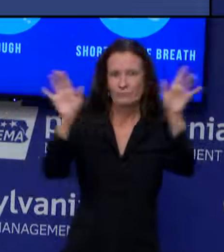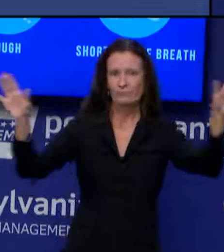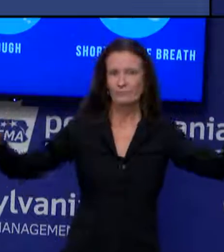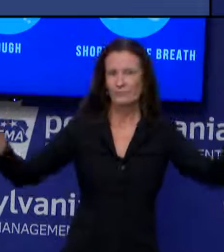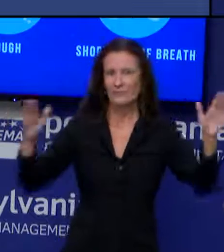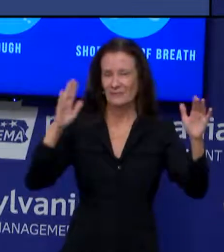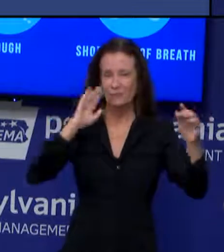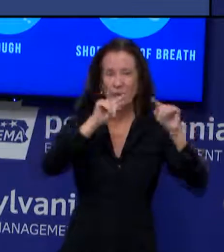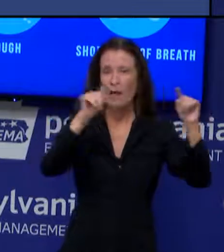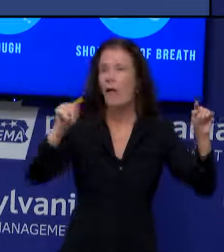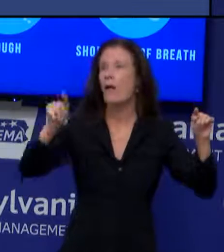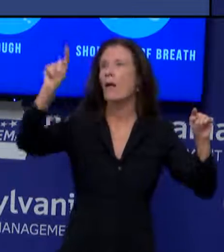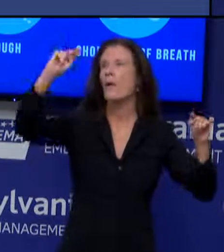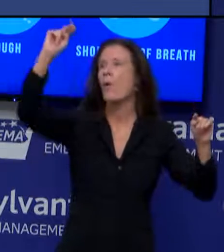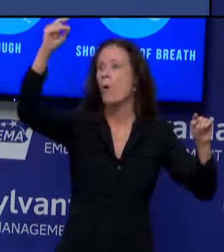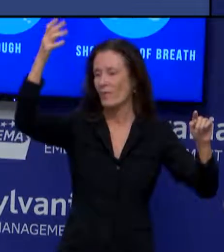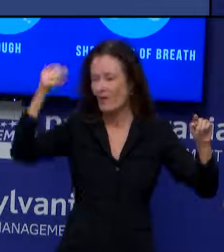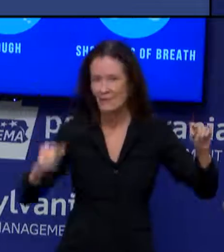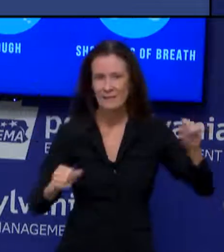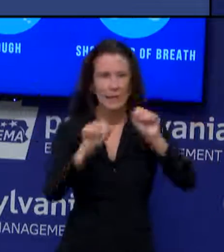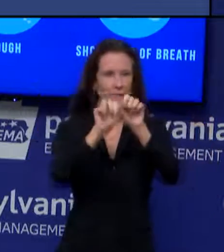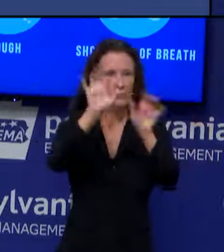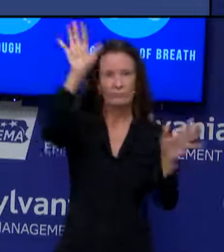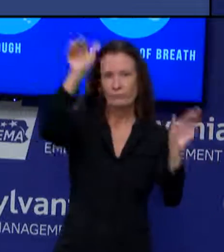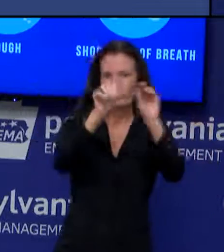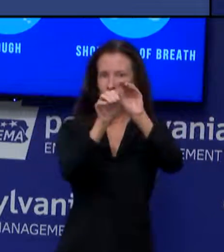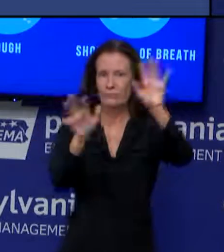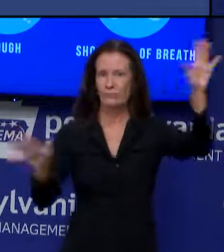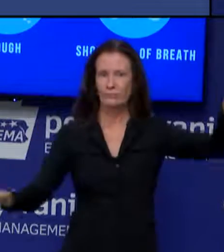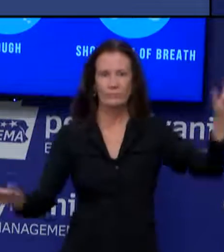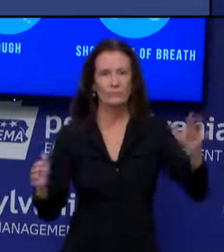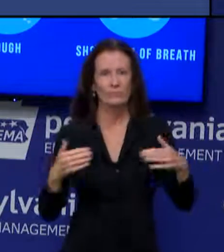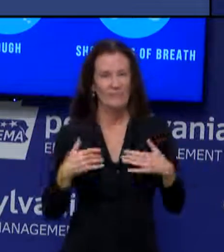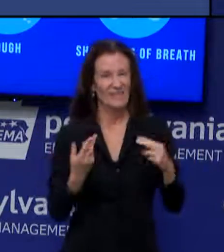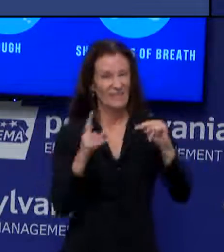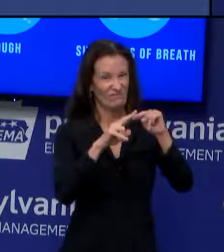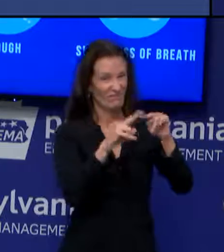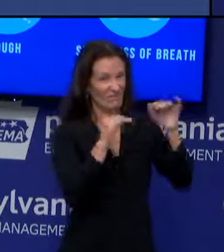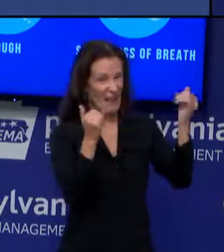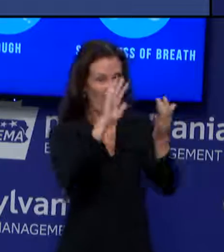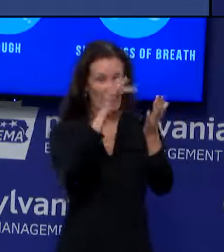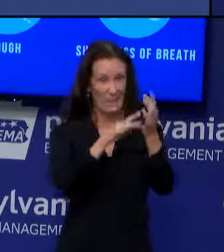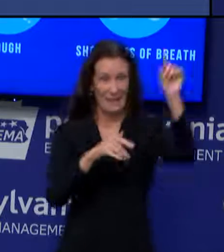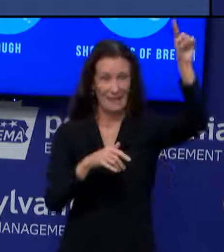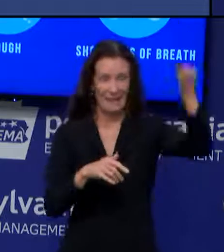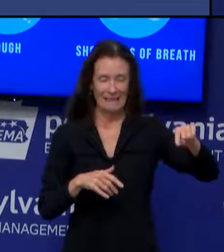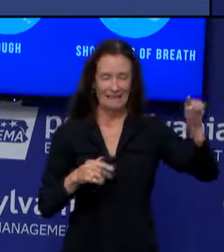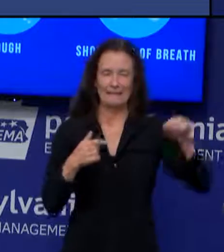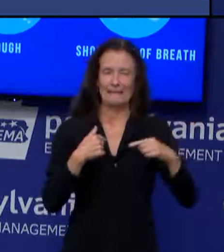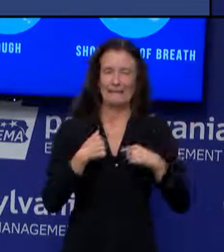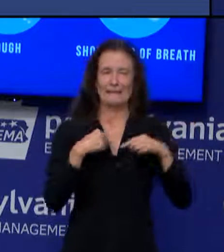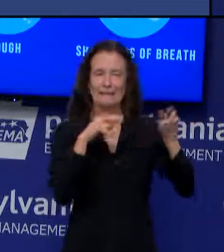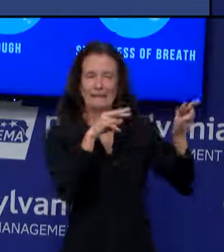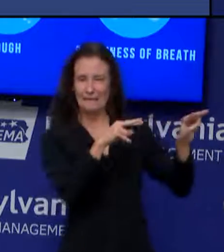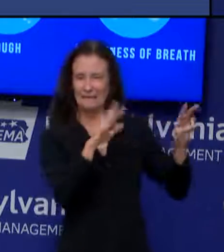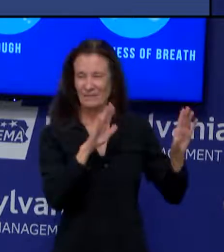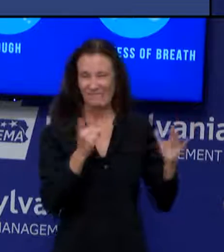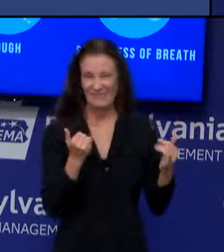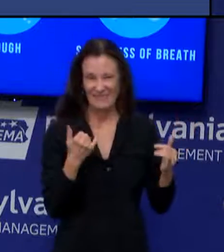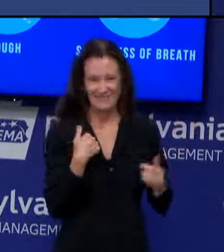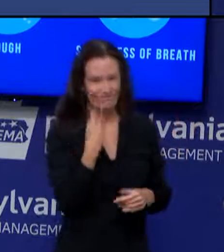what we would see is consistent increases in terms of new cases of COVID-19,